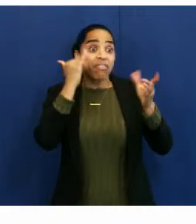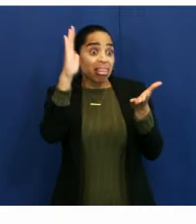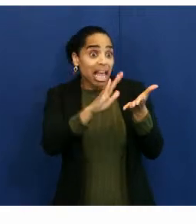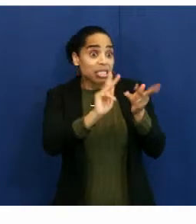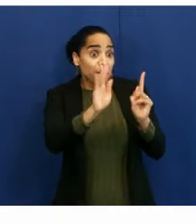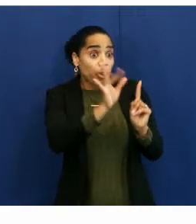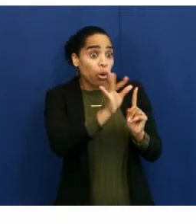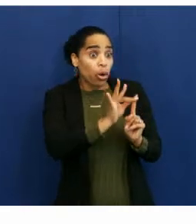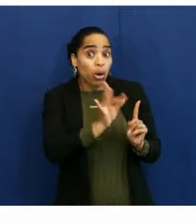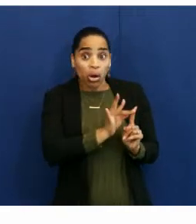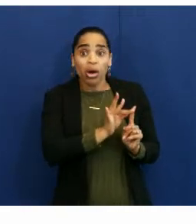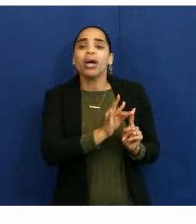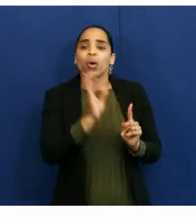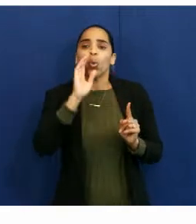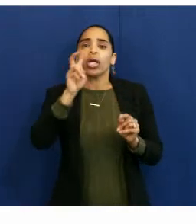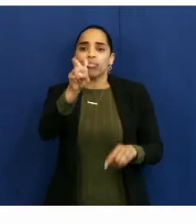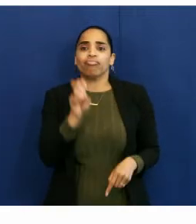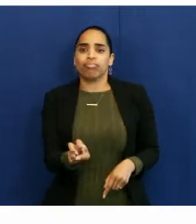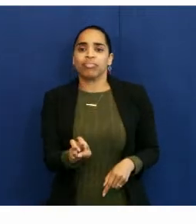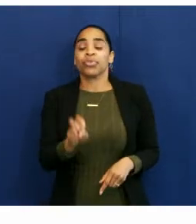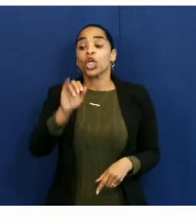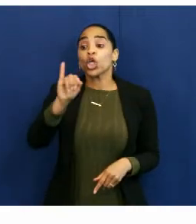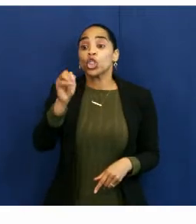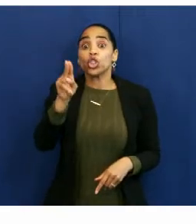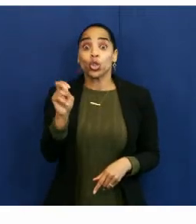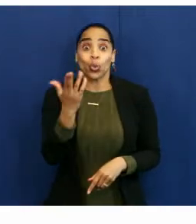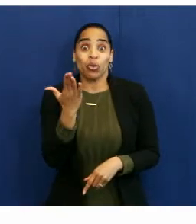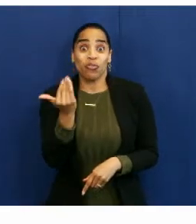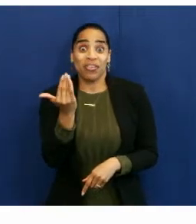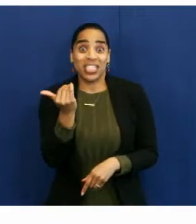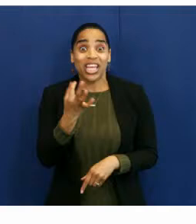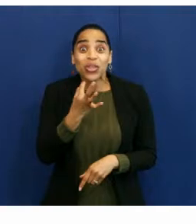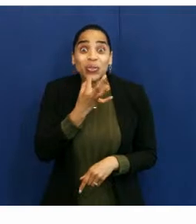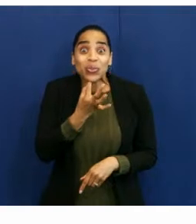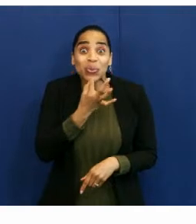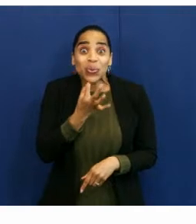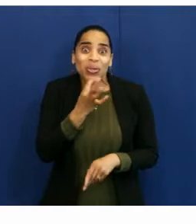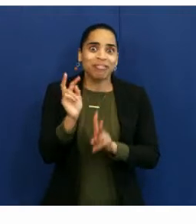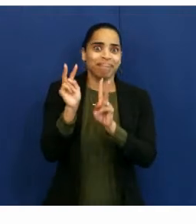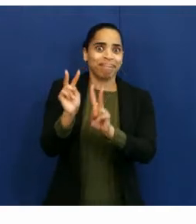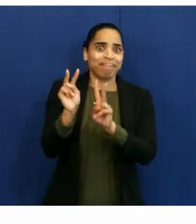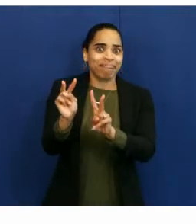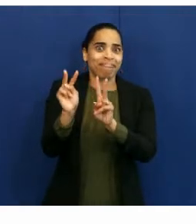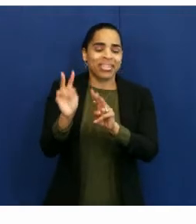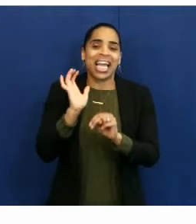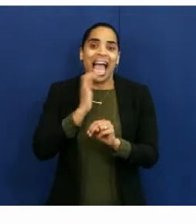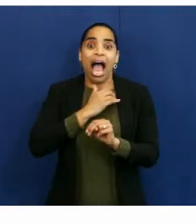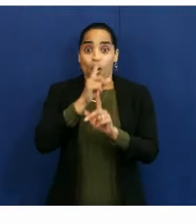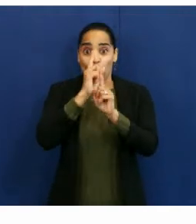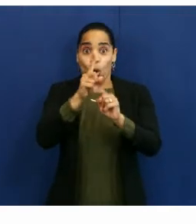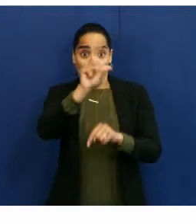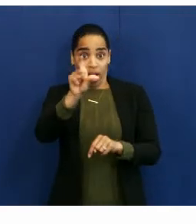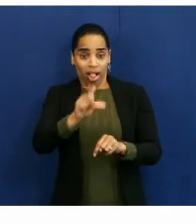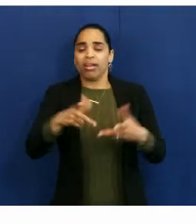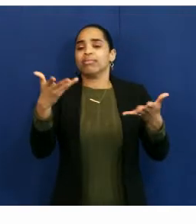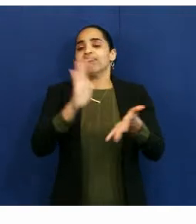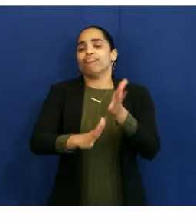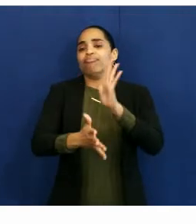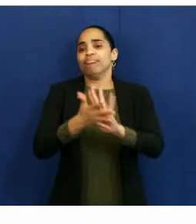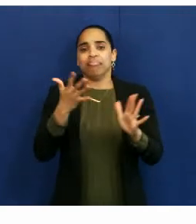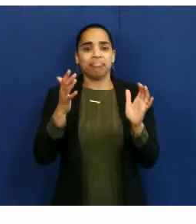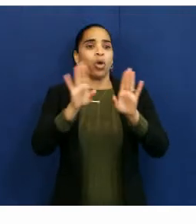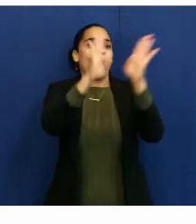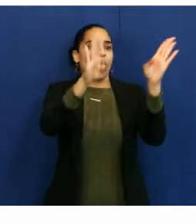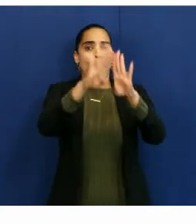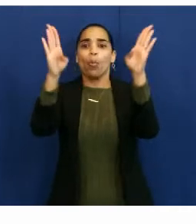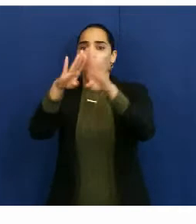looking ahead to that June 15th date, which is not too far away, which is the anticipated retiring of the tiers by the state of California. And